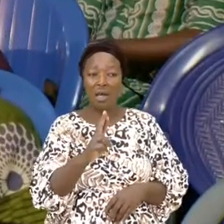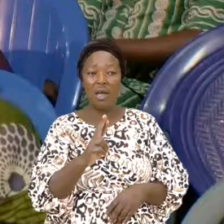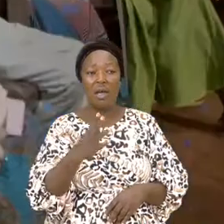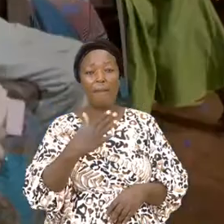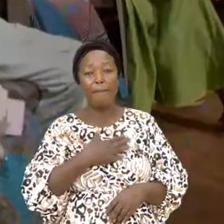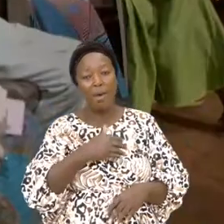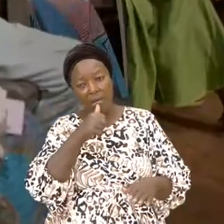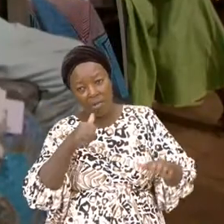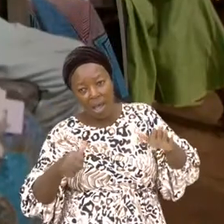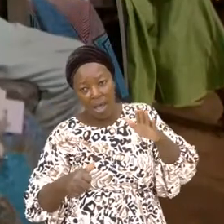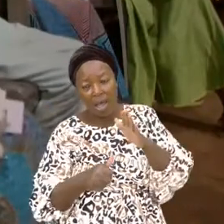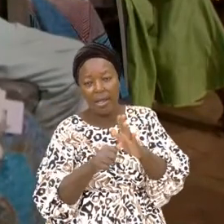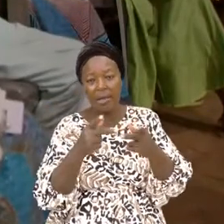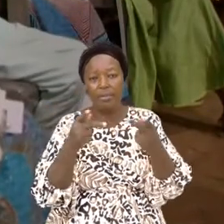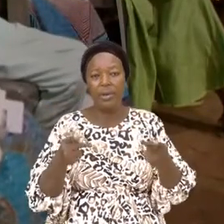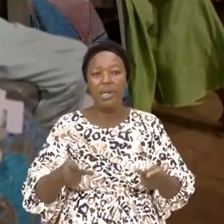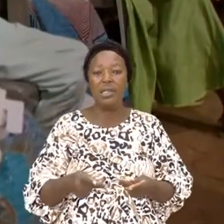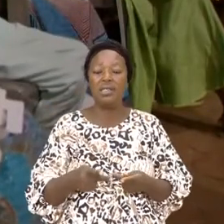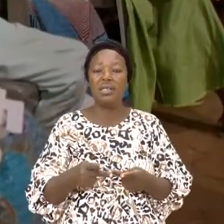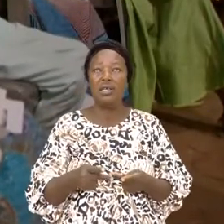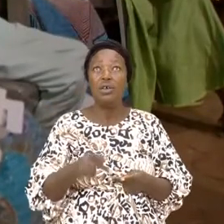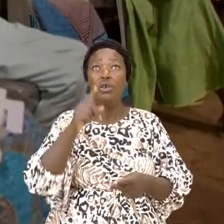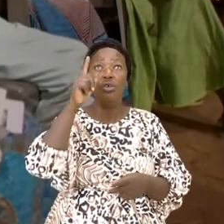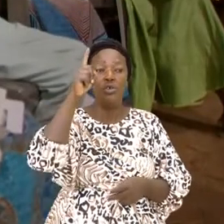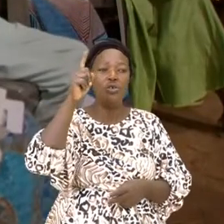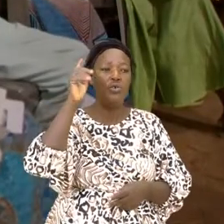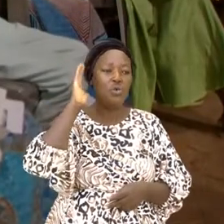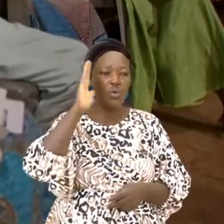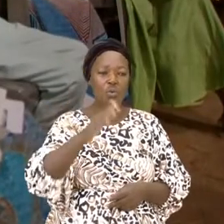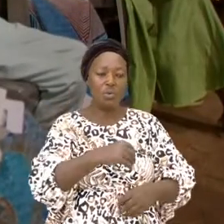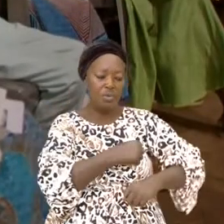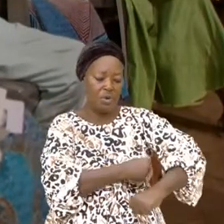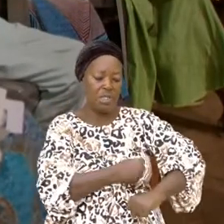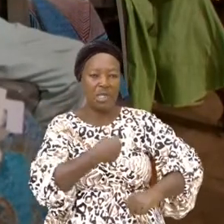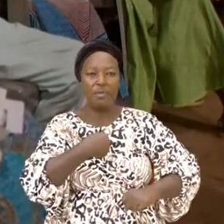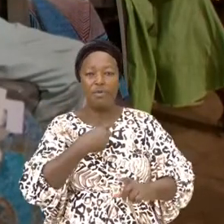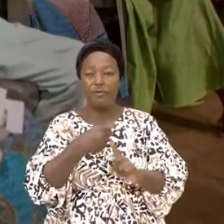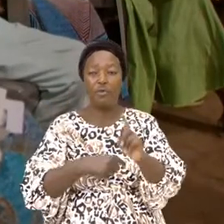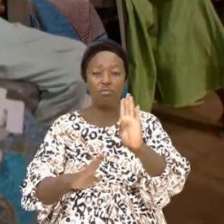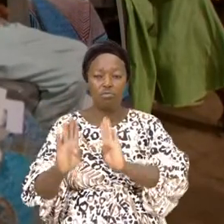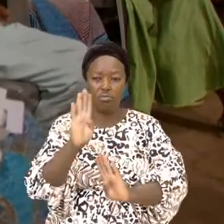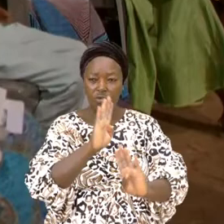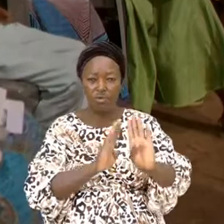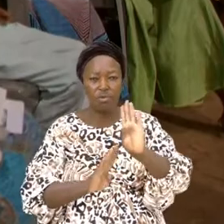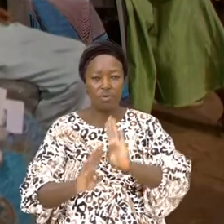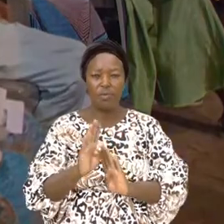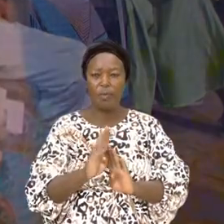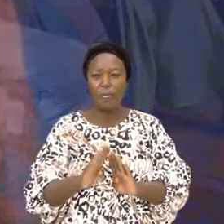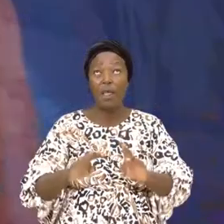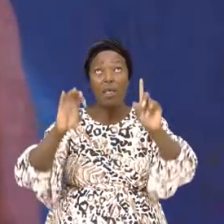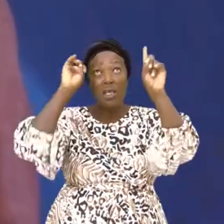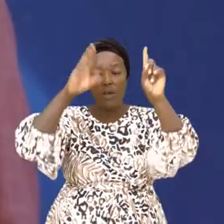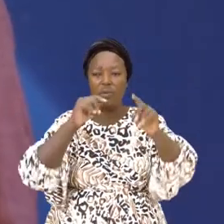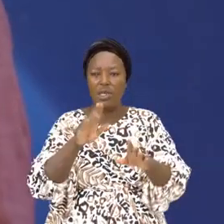my hiding place. Thou shalt preserve me from trouble. It will preserve you